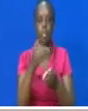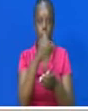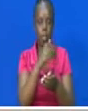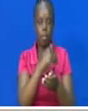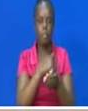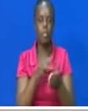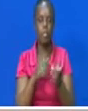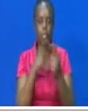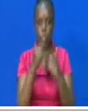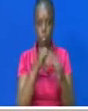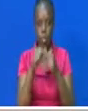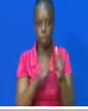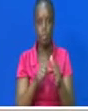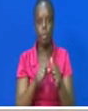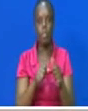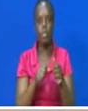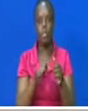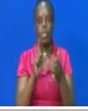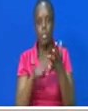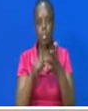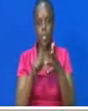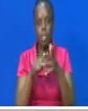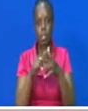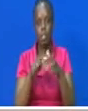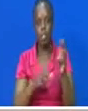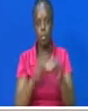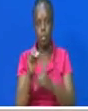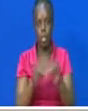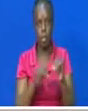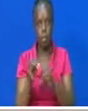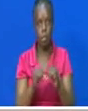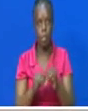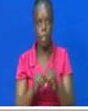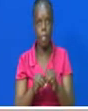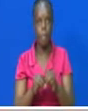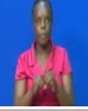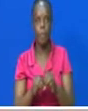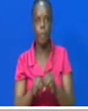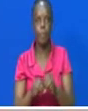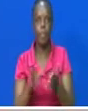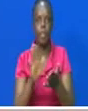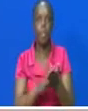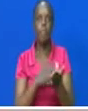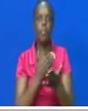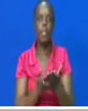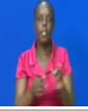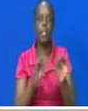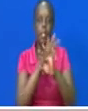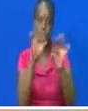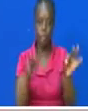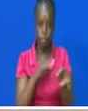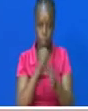in statistical methods. And they are also applicable in